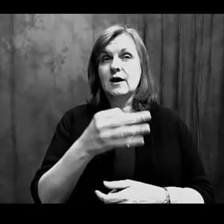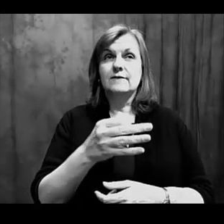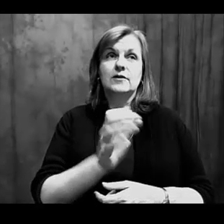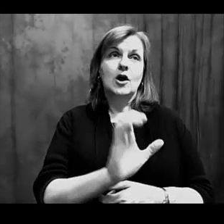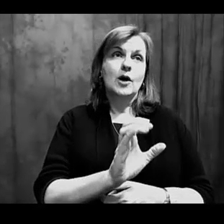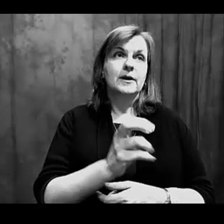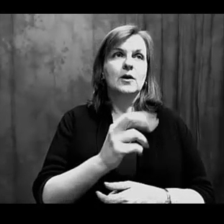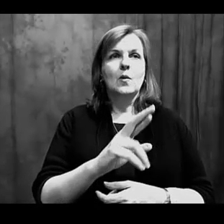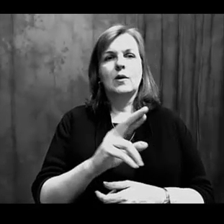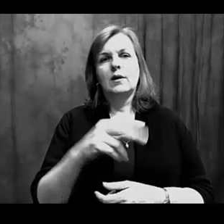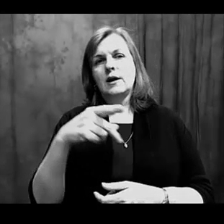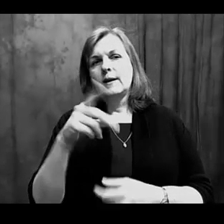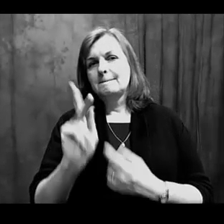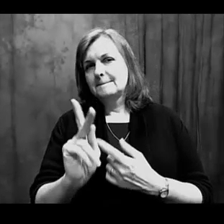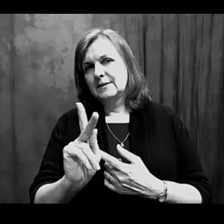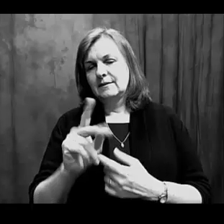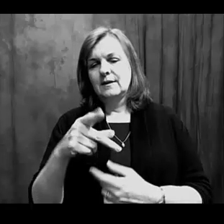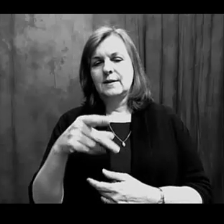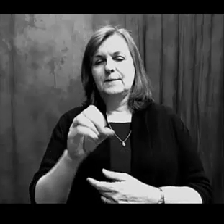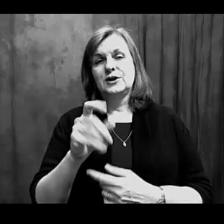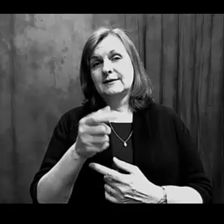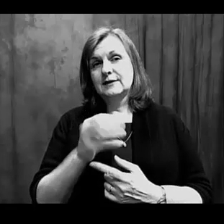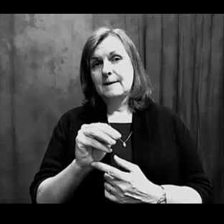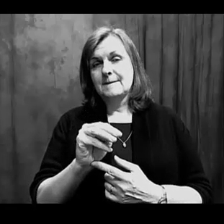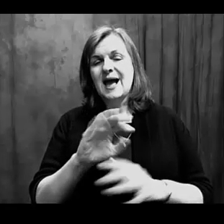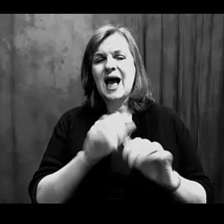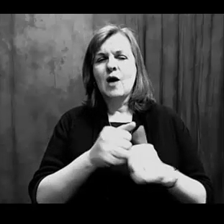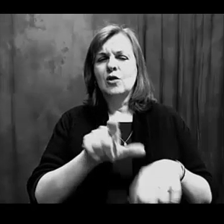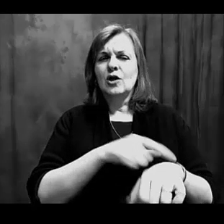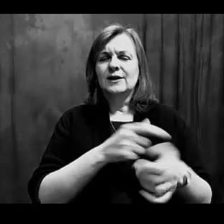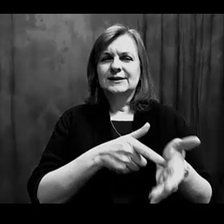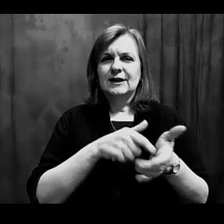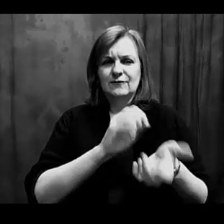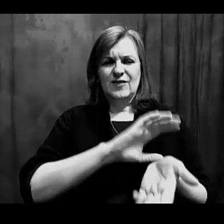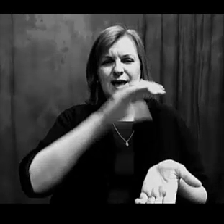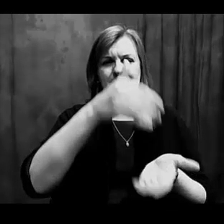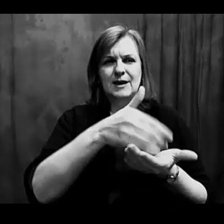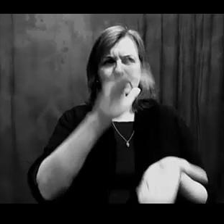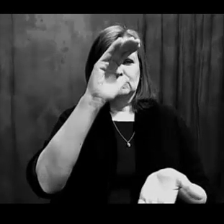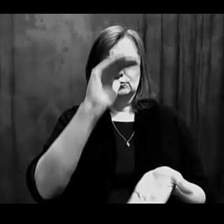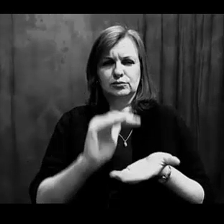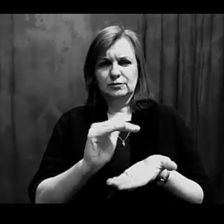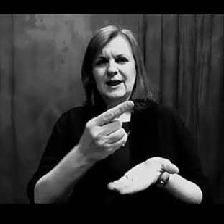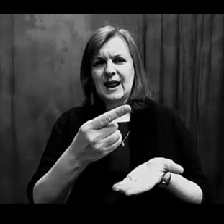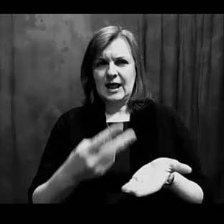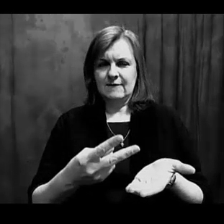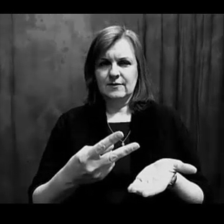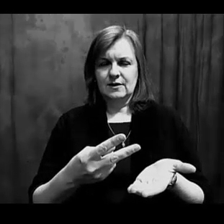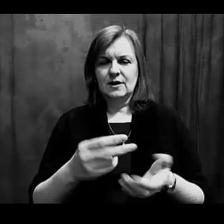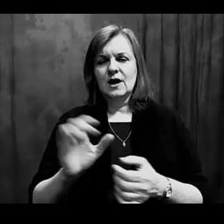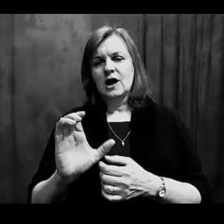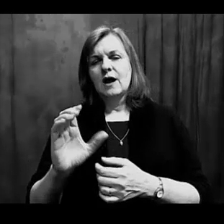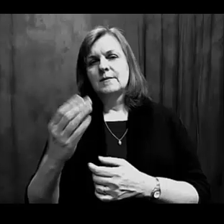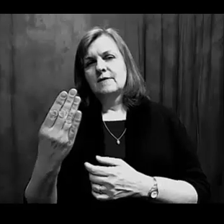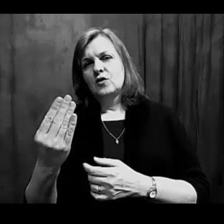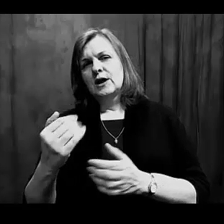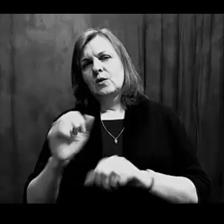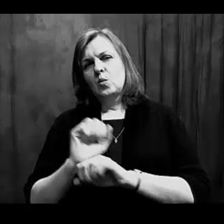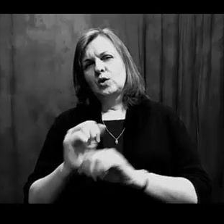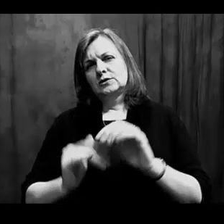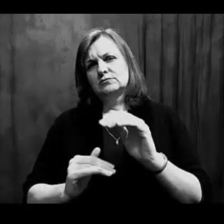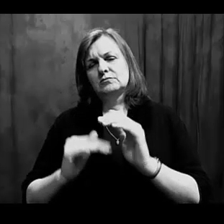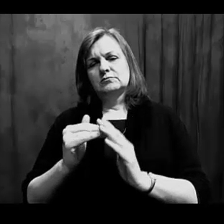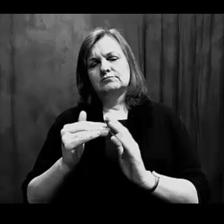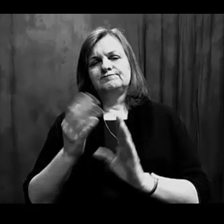isotopes of carbon, isotopes of potassium to break down. Now, I said we could date carbon-14 out to